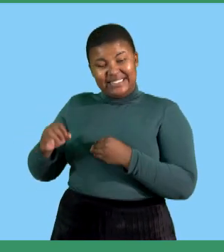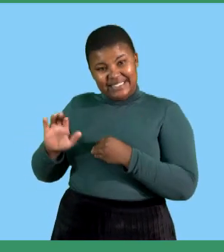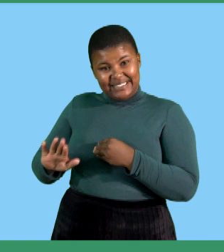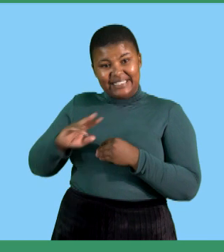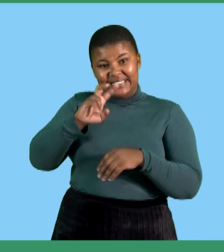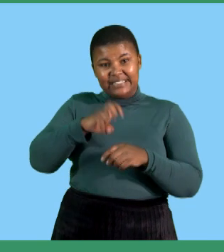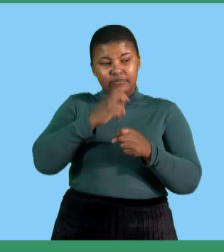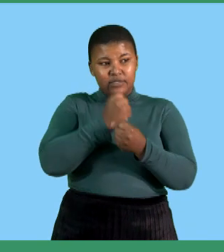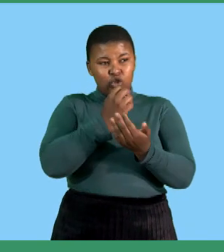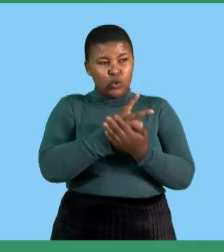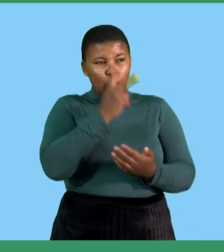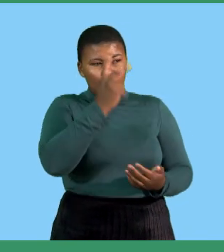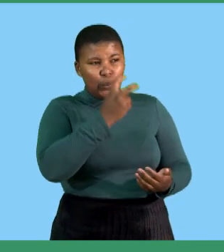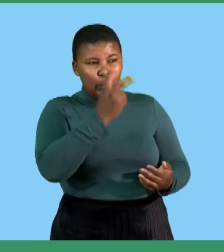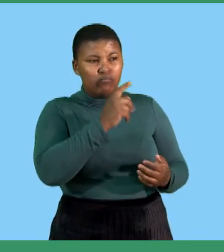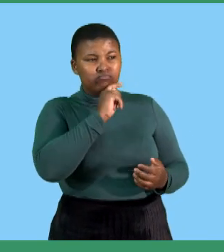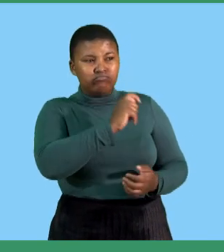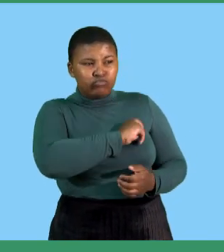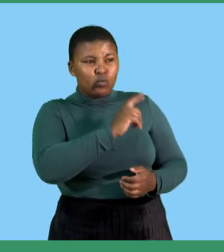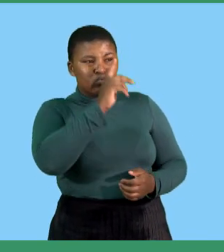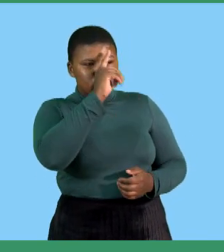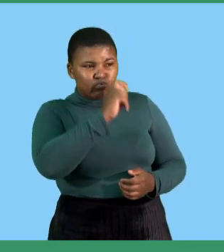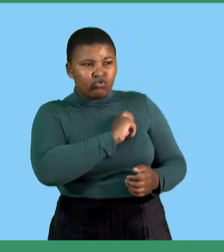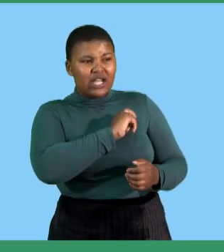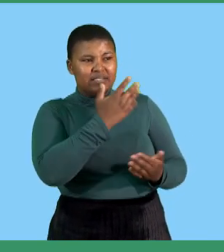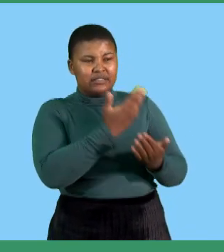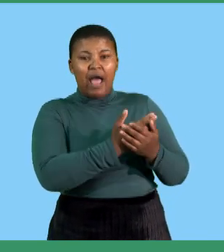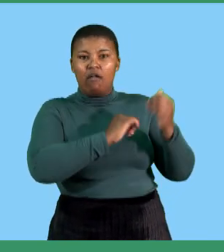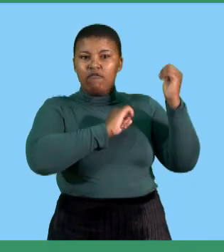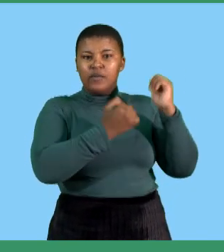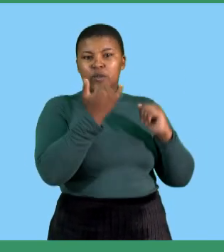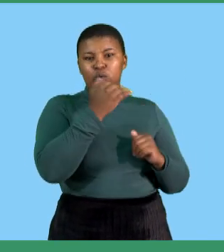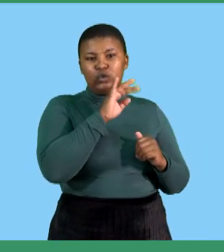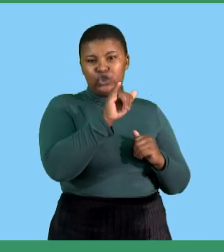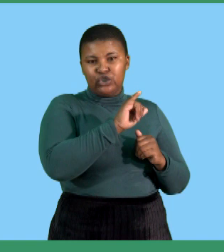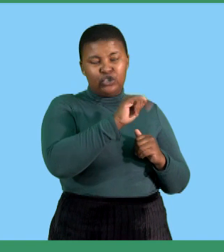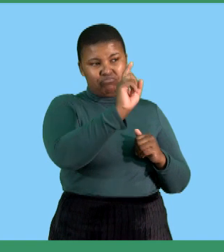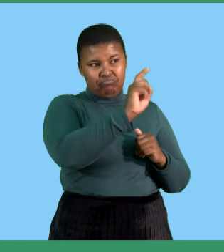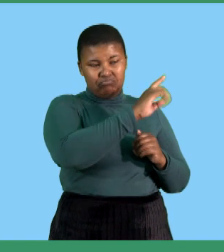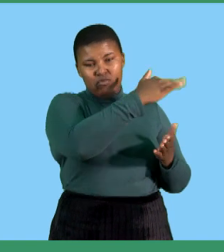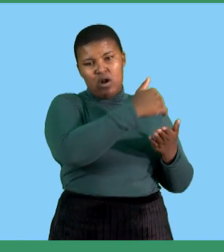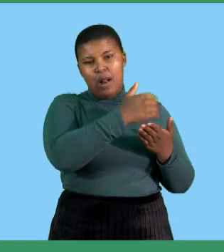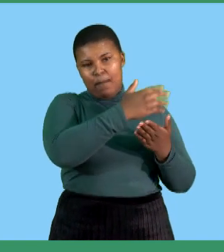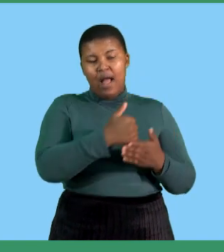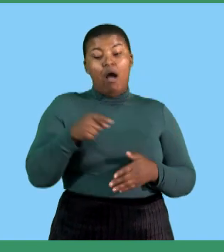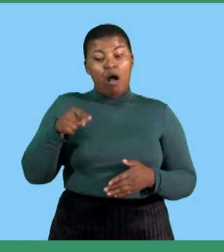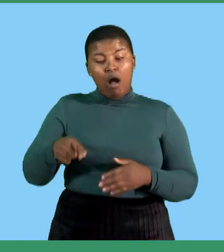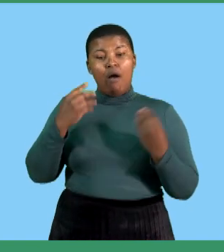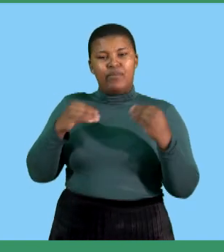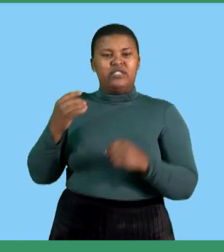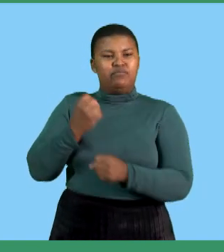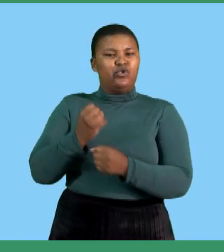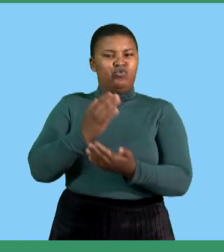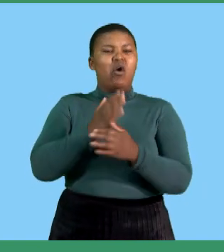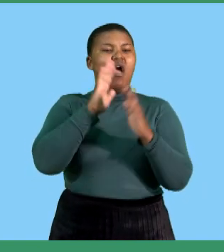a reliable supplier. So the business must identify a reliable supplier so that they can be